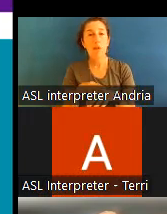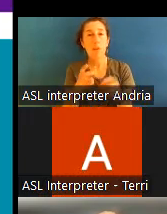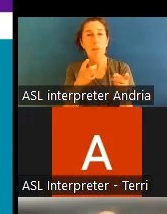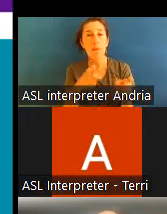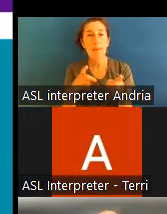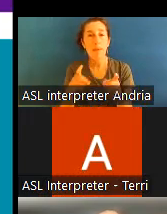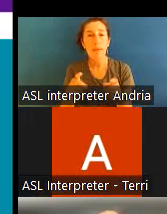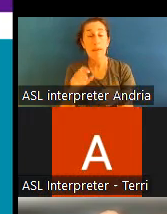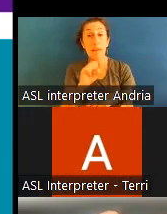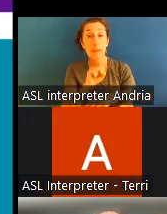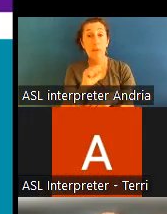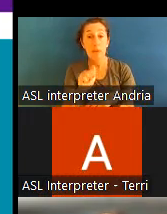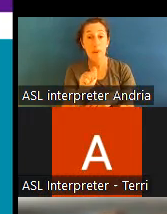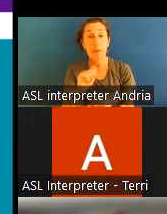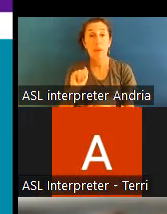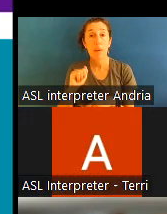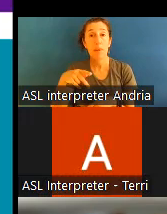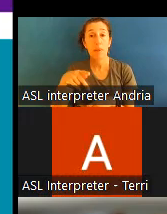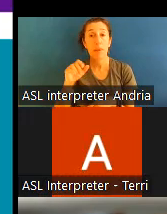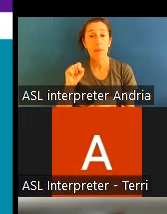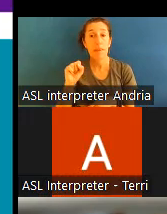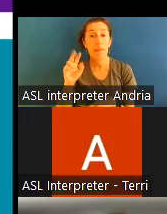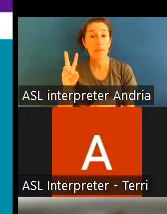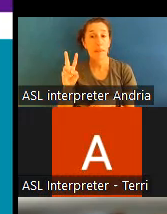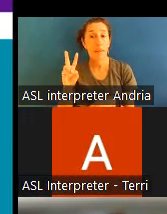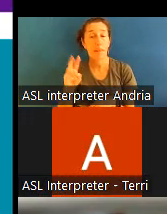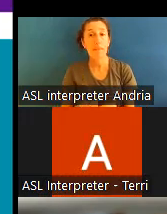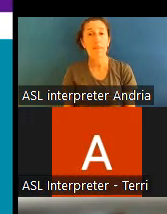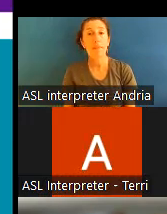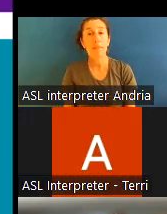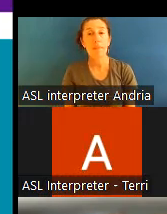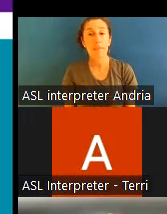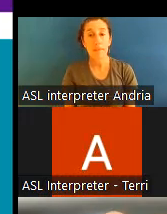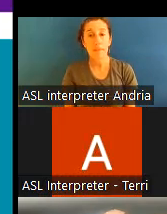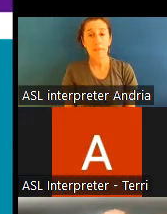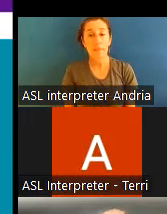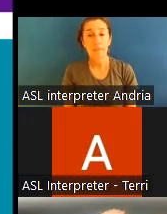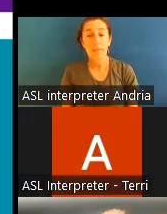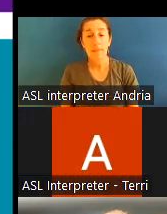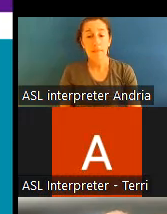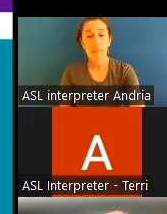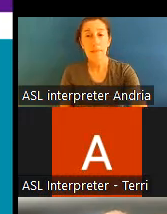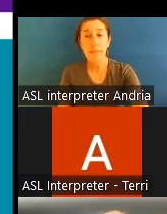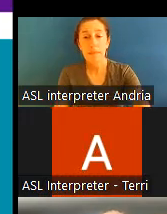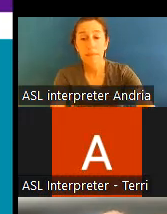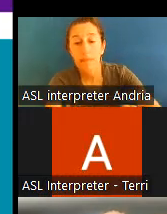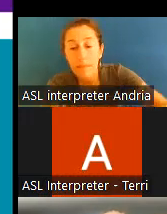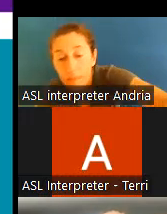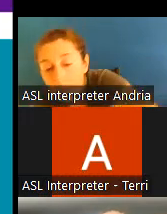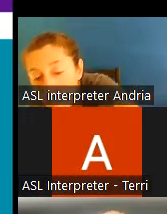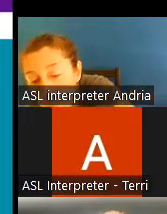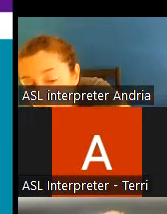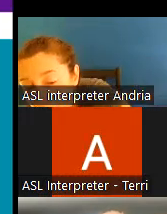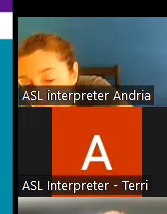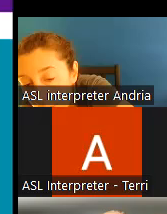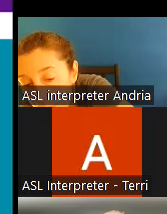and intimate partner sexual violence. So when we look at survivors of rape, 46.7%